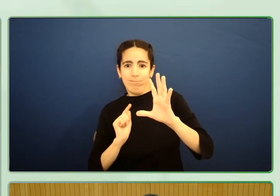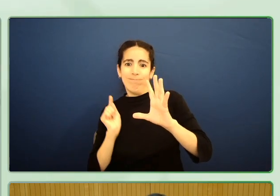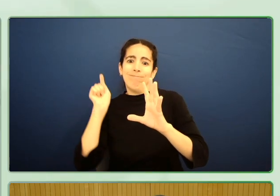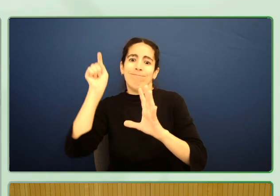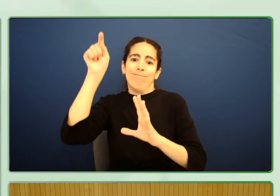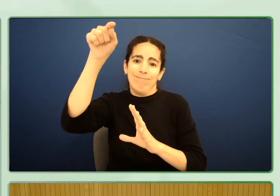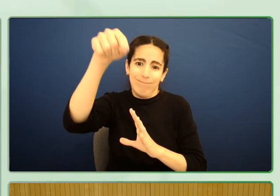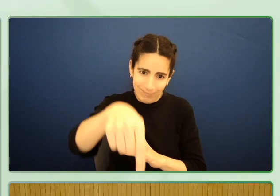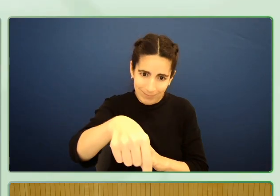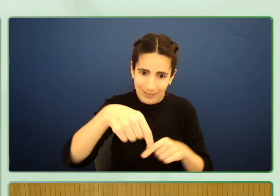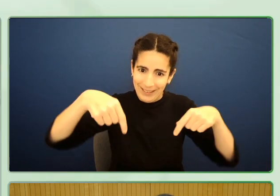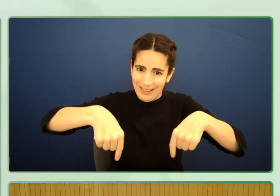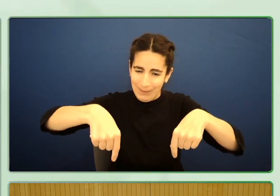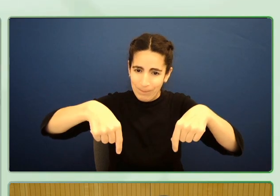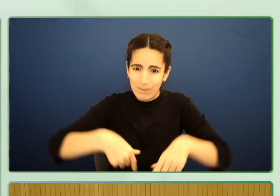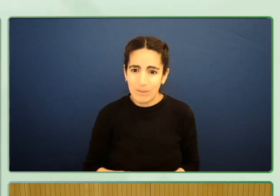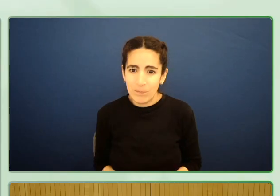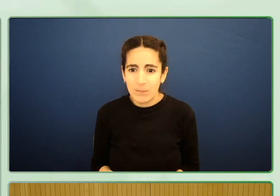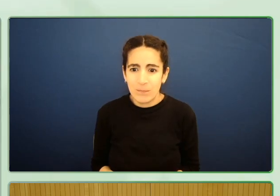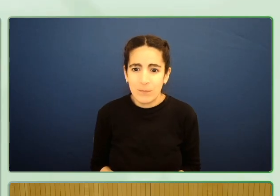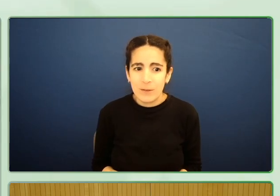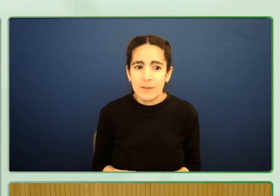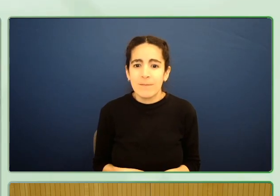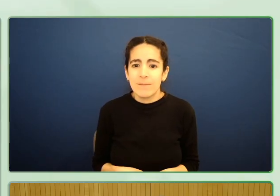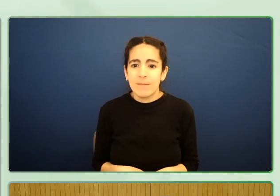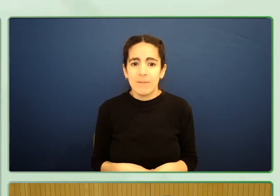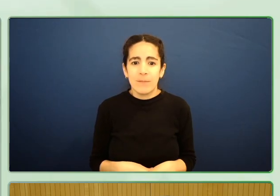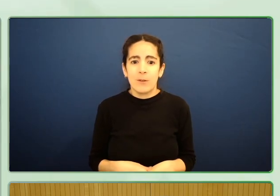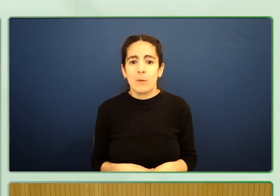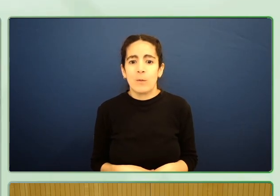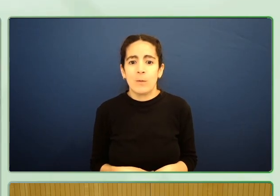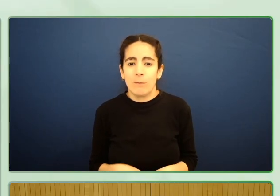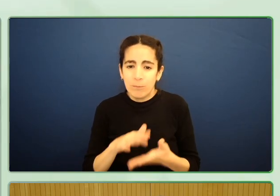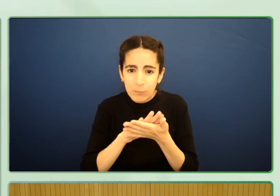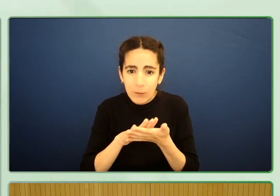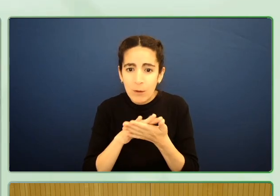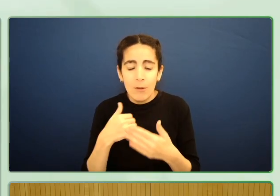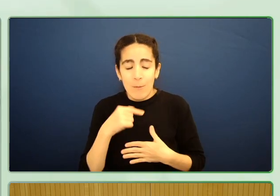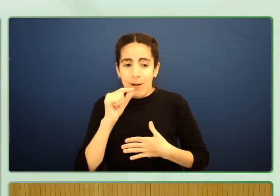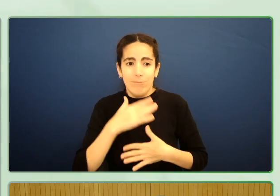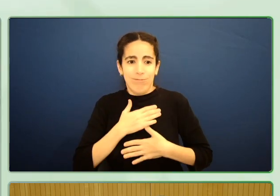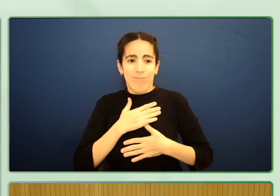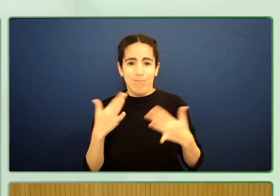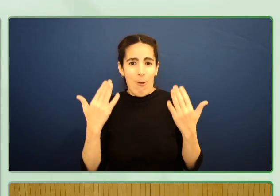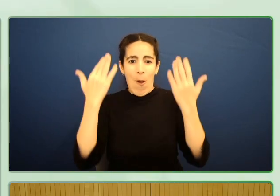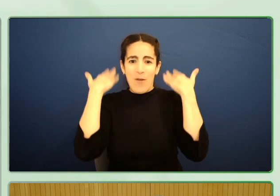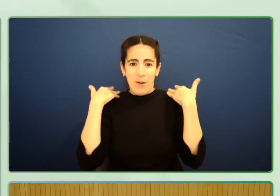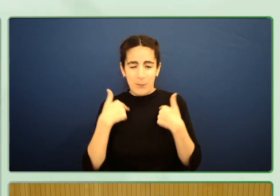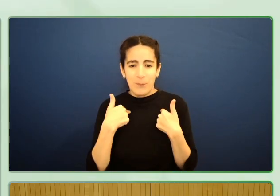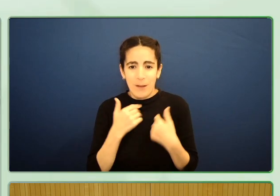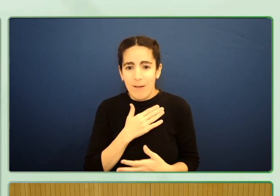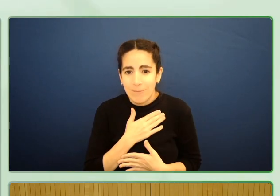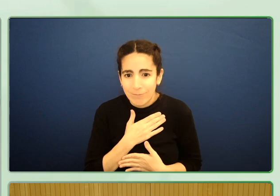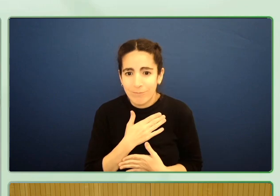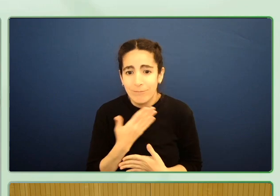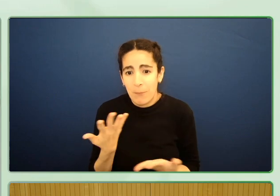hour. Sorry, yeah, I'm really overwhelmed. Also, you can understand why I'm doing